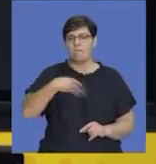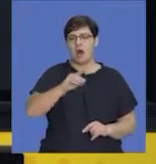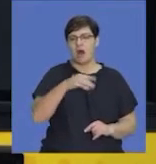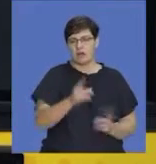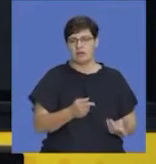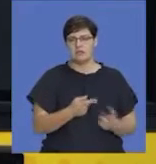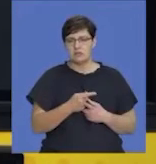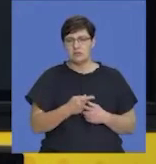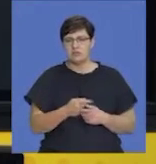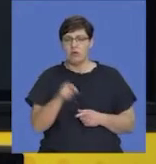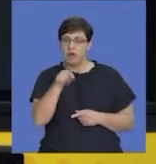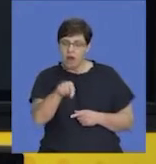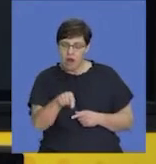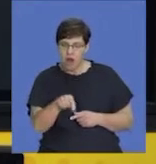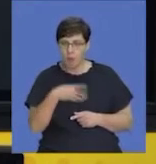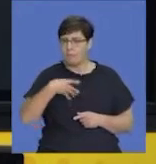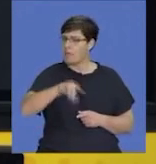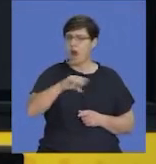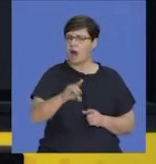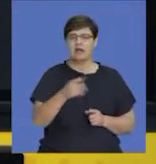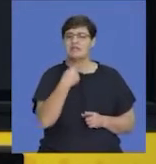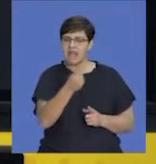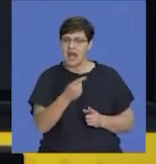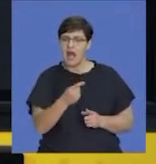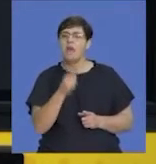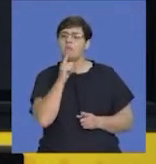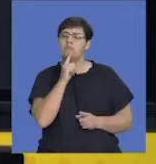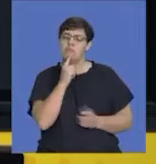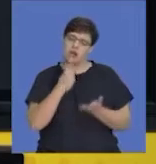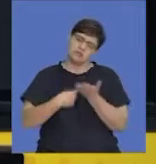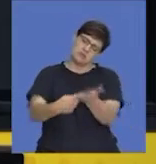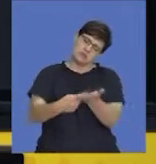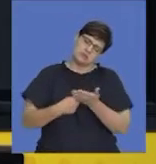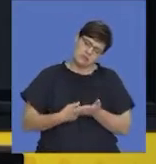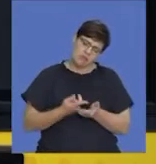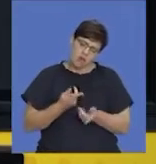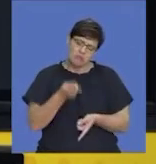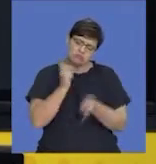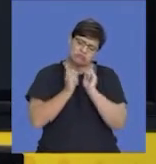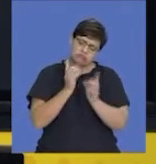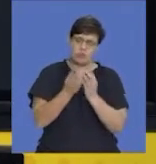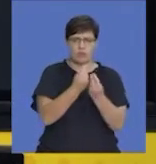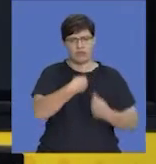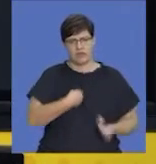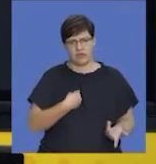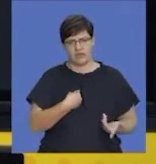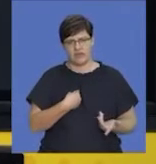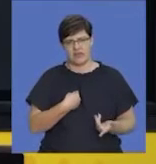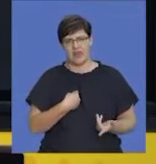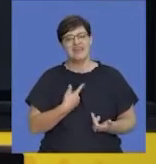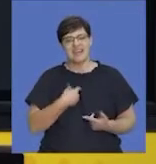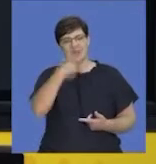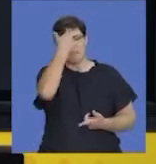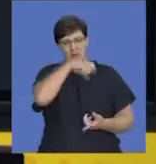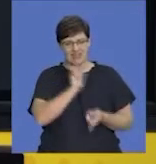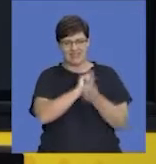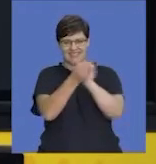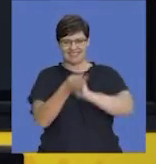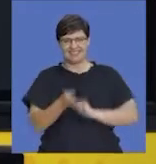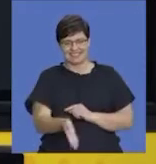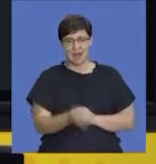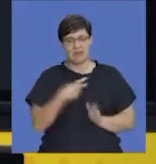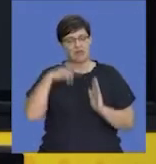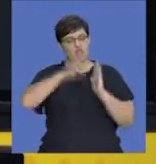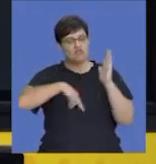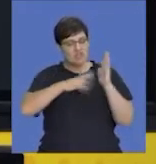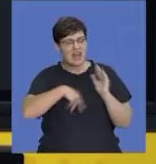dog spoke to you. It's being figurative, we're personifying the dog, but at the same time, the reader understands what